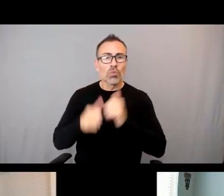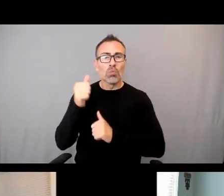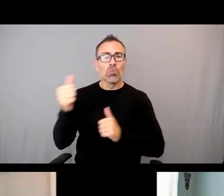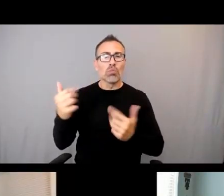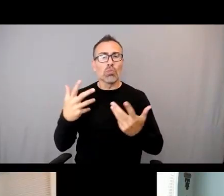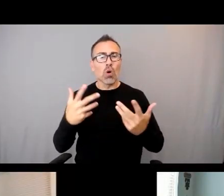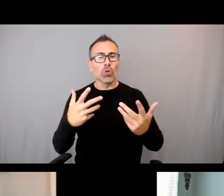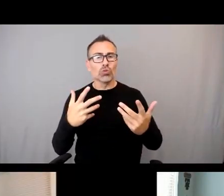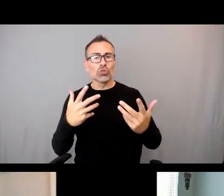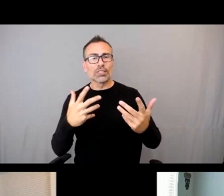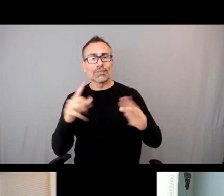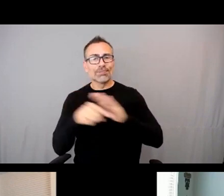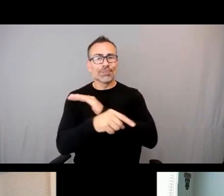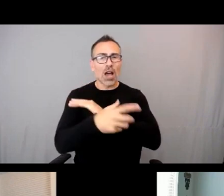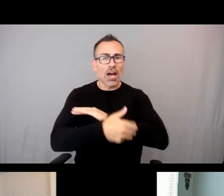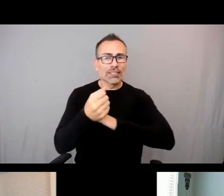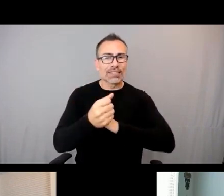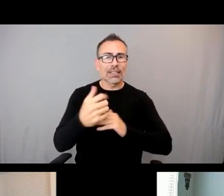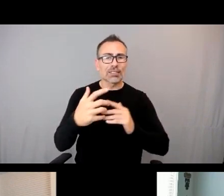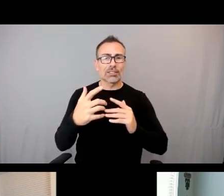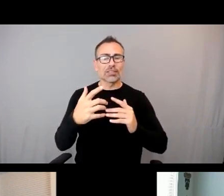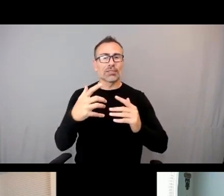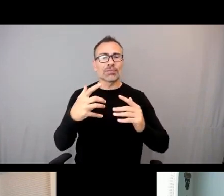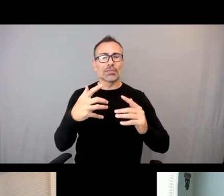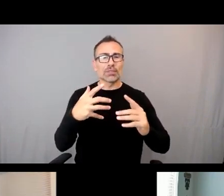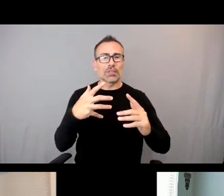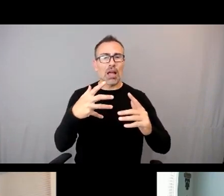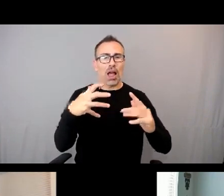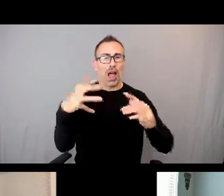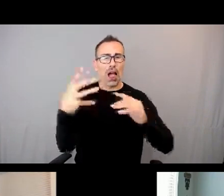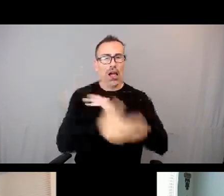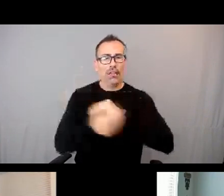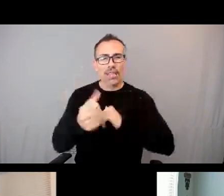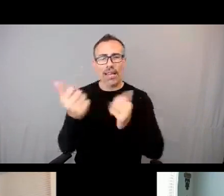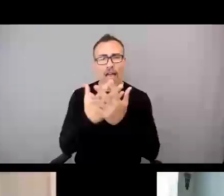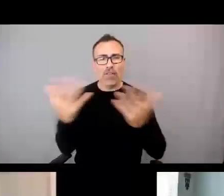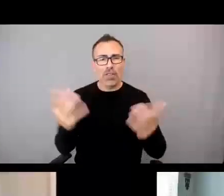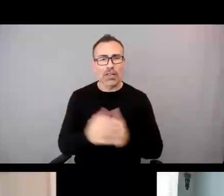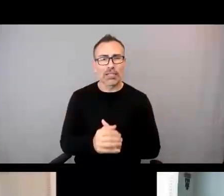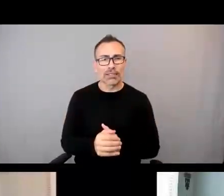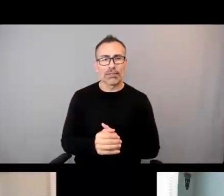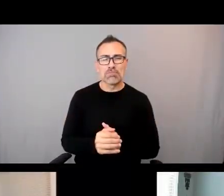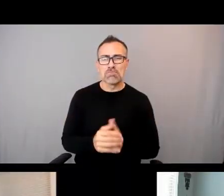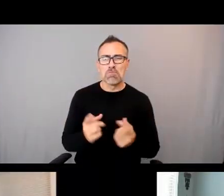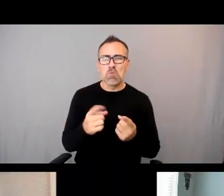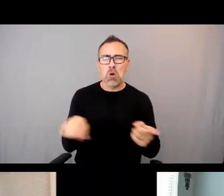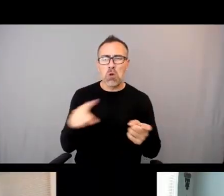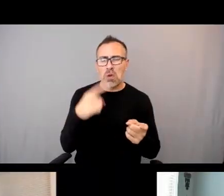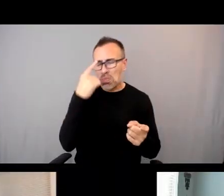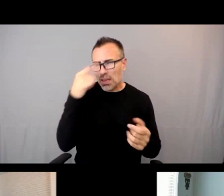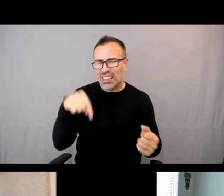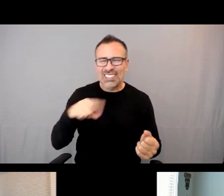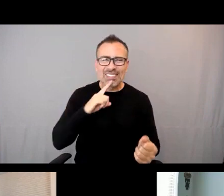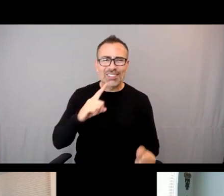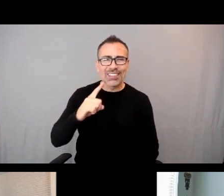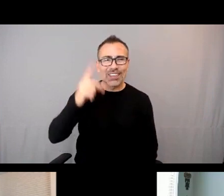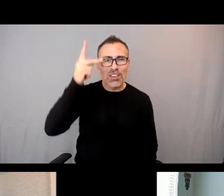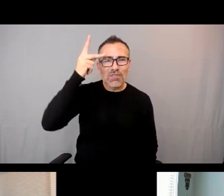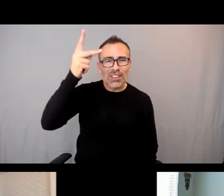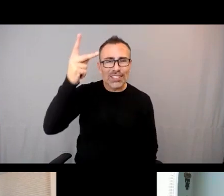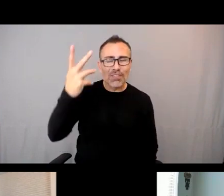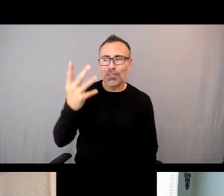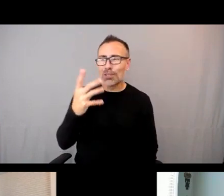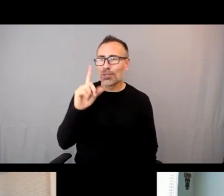What do we think? I feel like this is a very philosophical kind of question. And has anyone here done